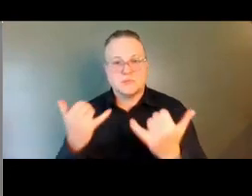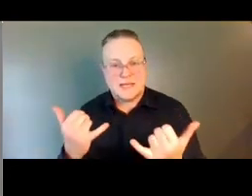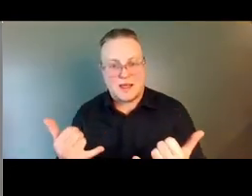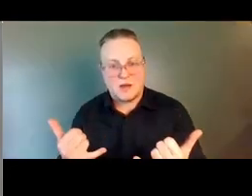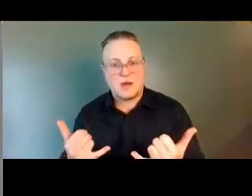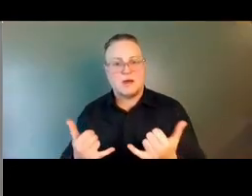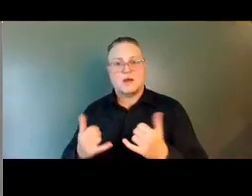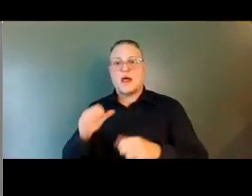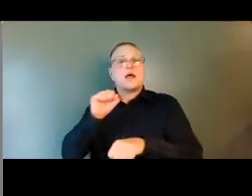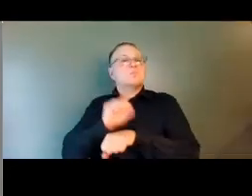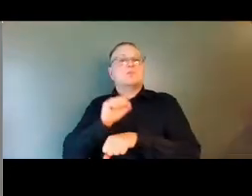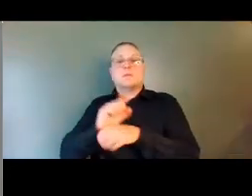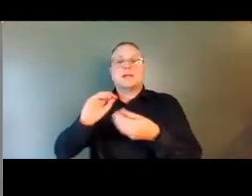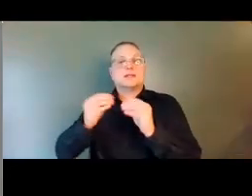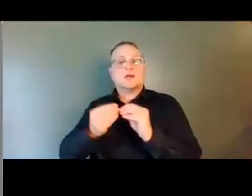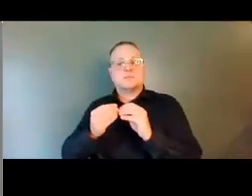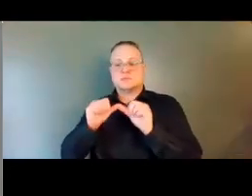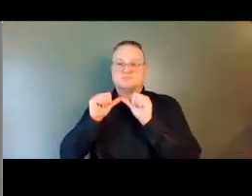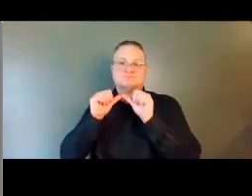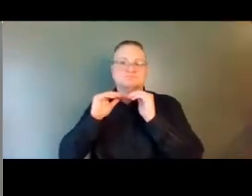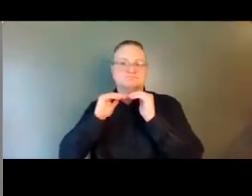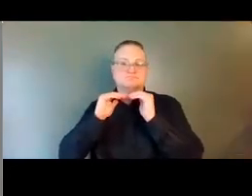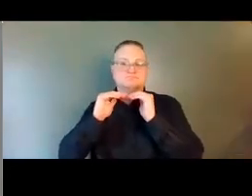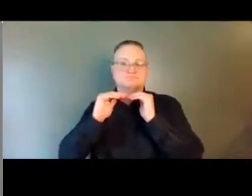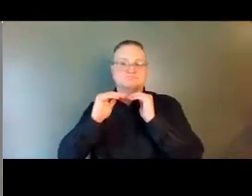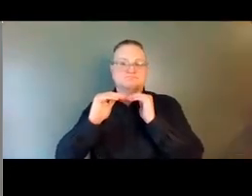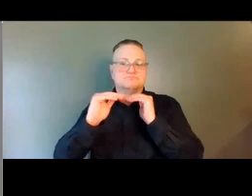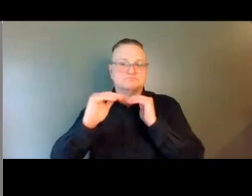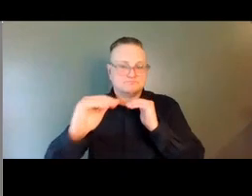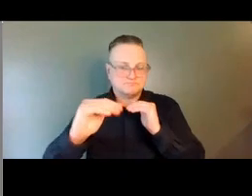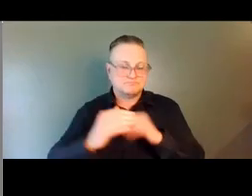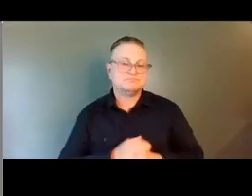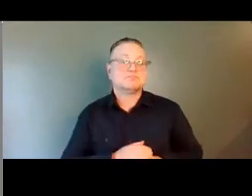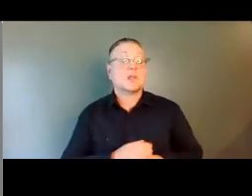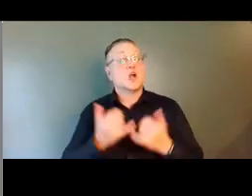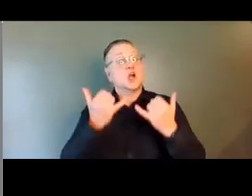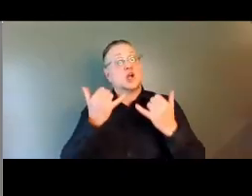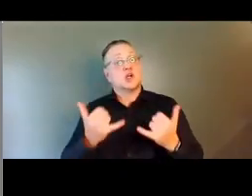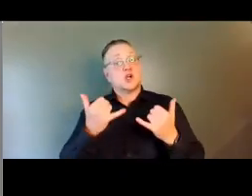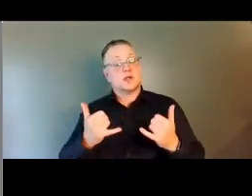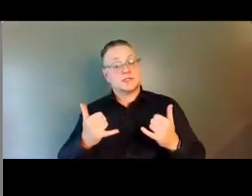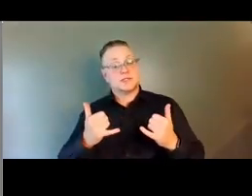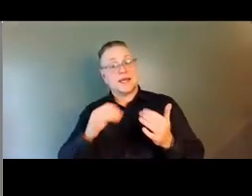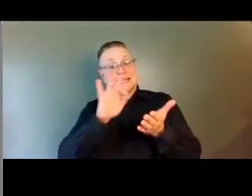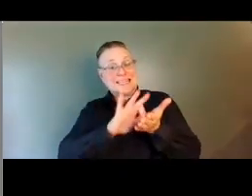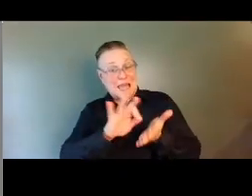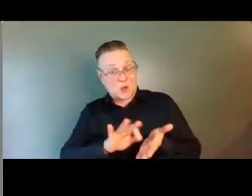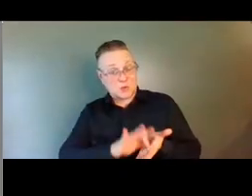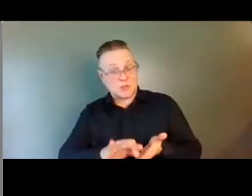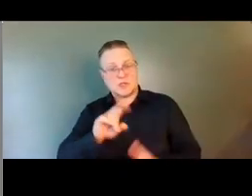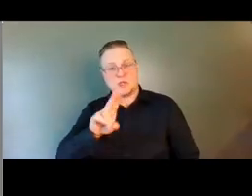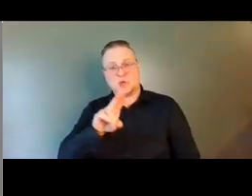yet a lot to accomplish. According to the current population survey, CPS, by the U.S. Census